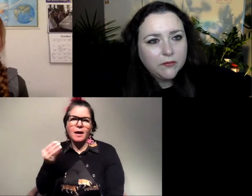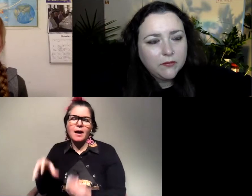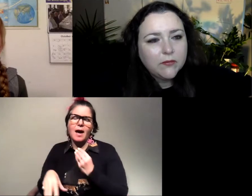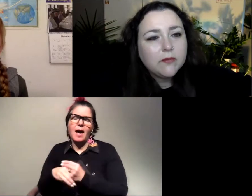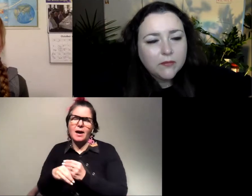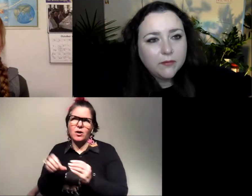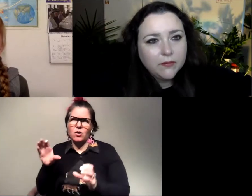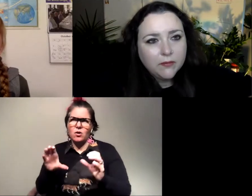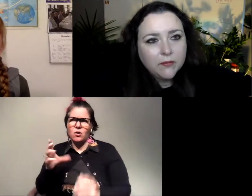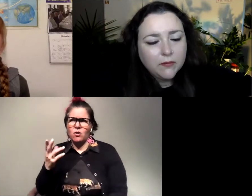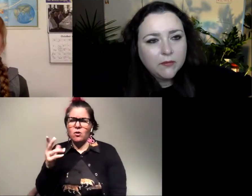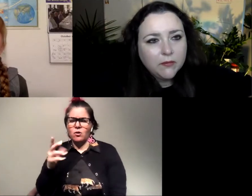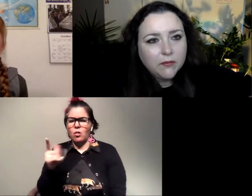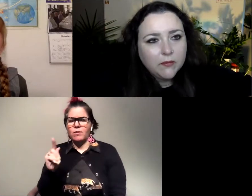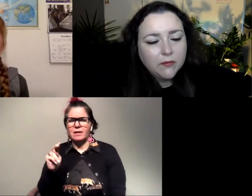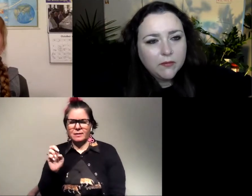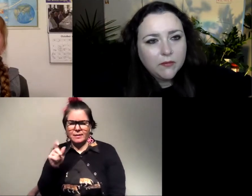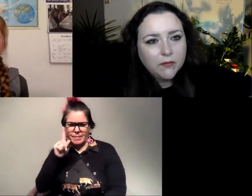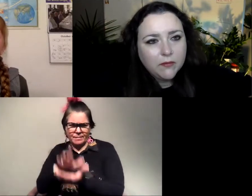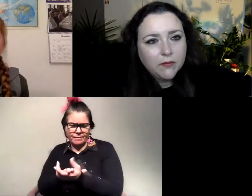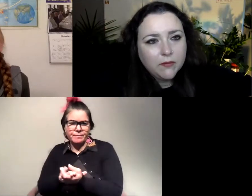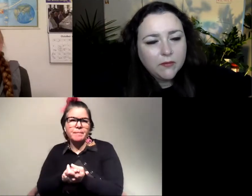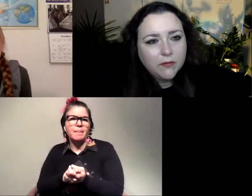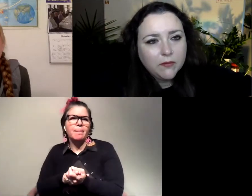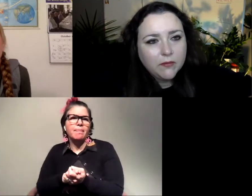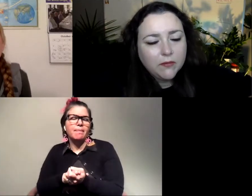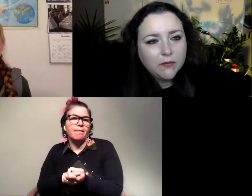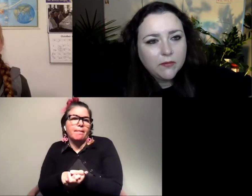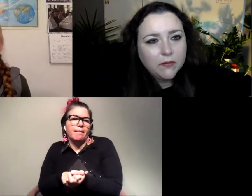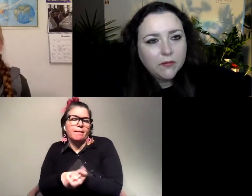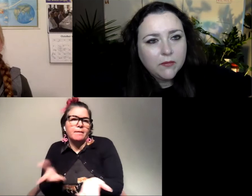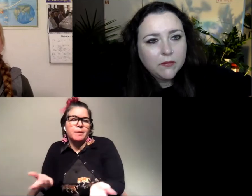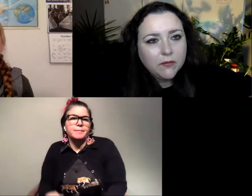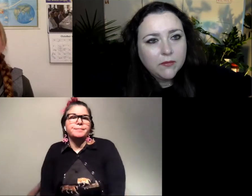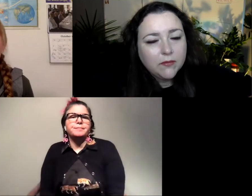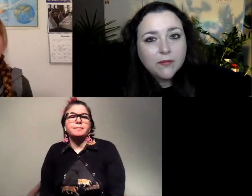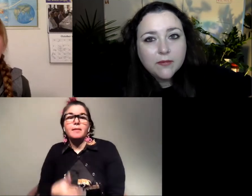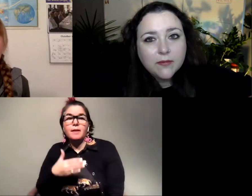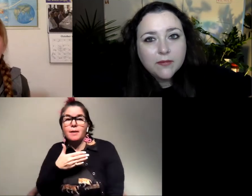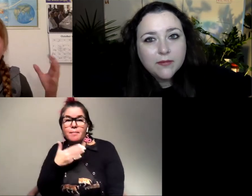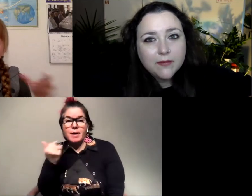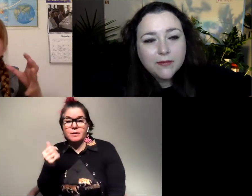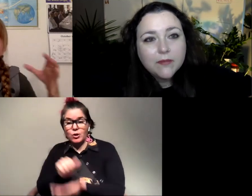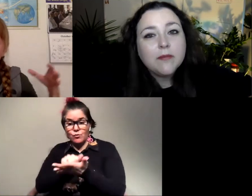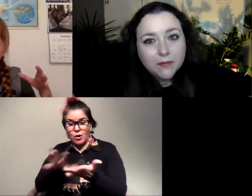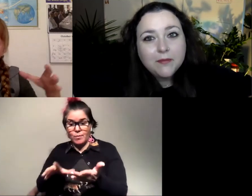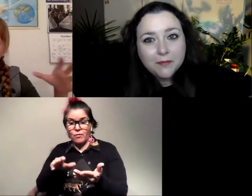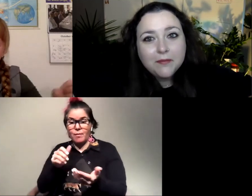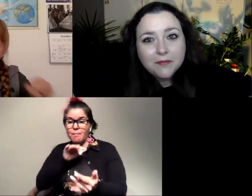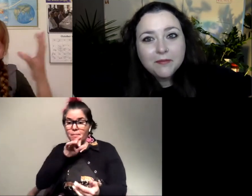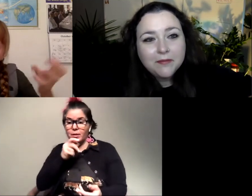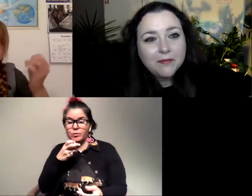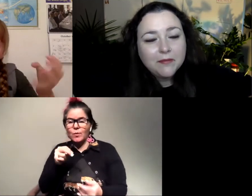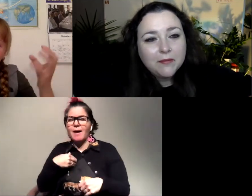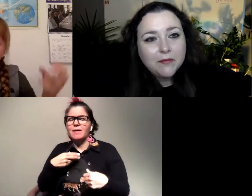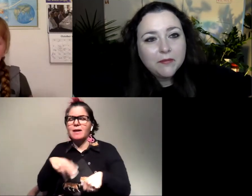think. But because the best way to remove pollution is to have natural ecosystems that